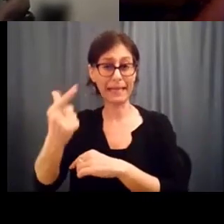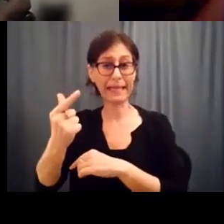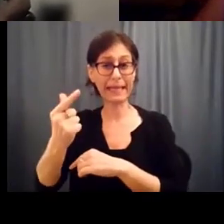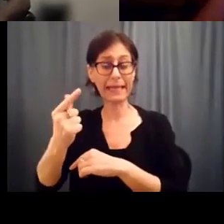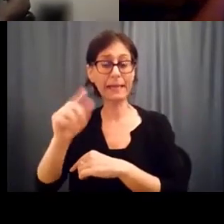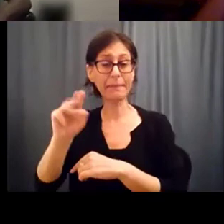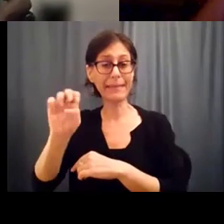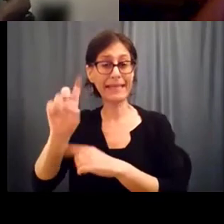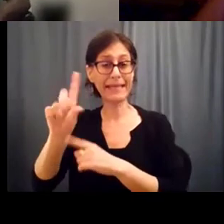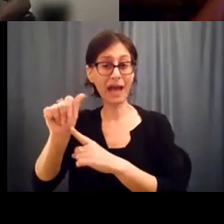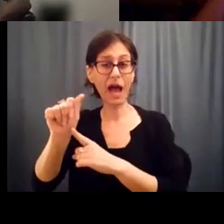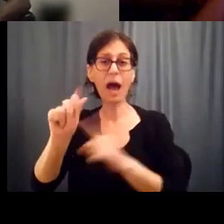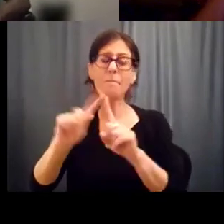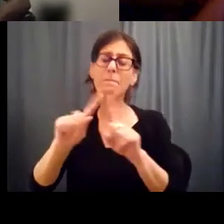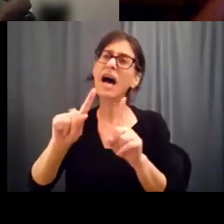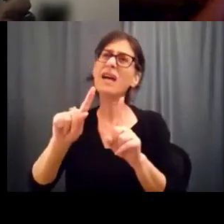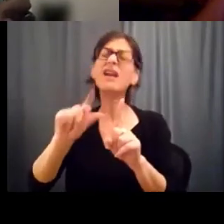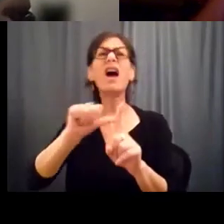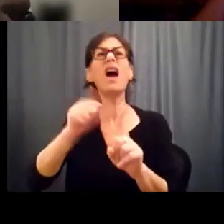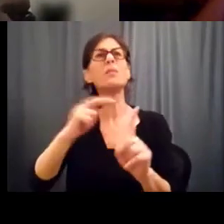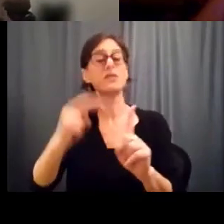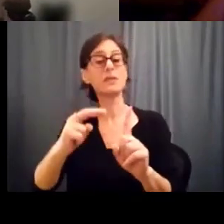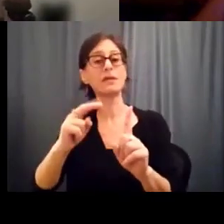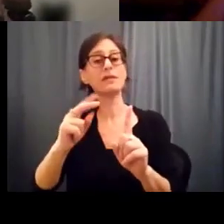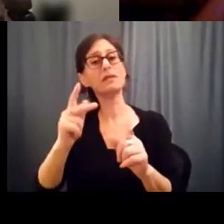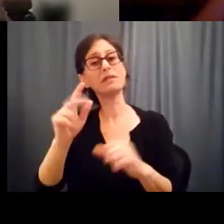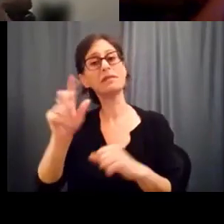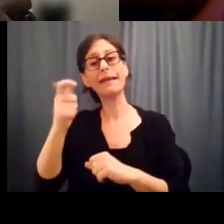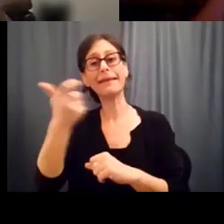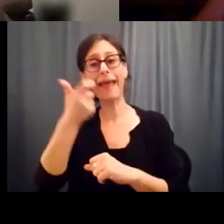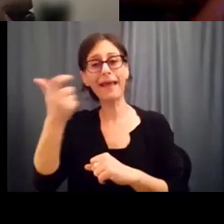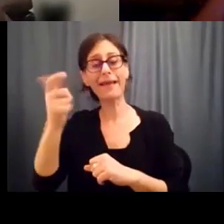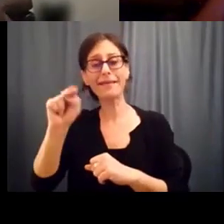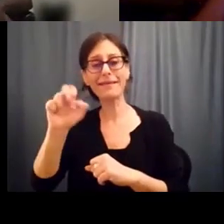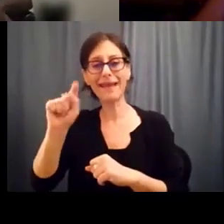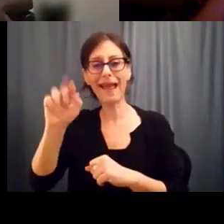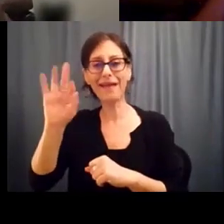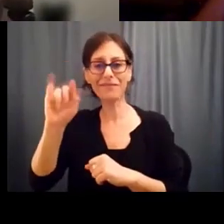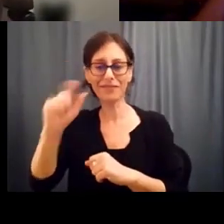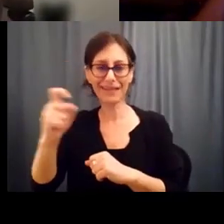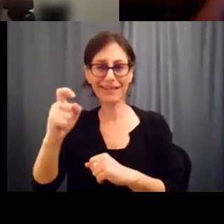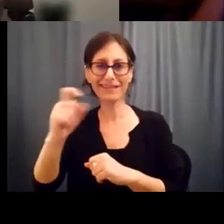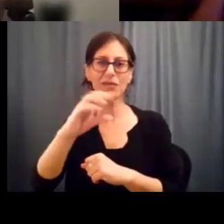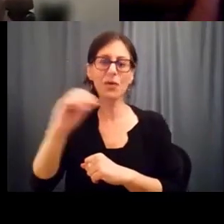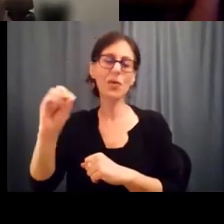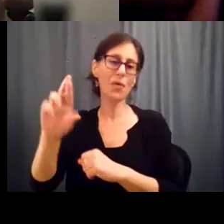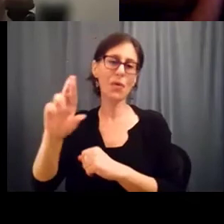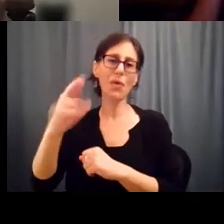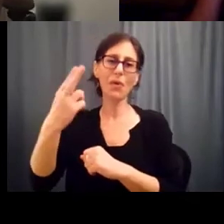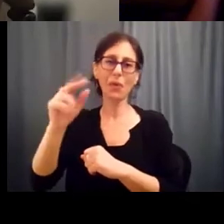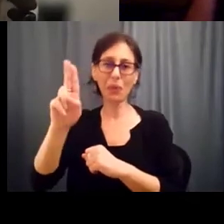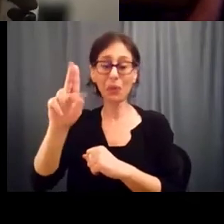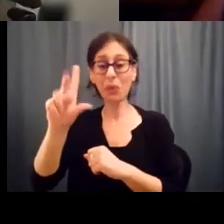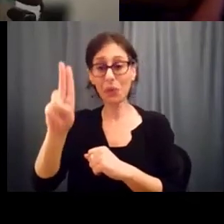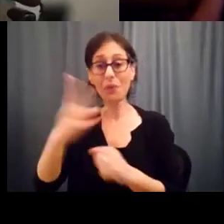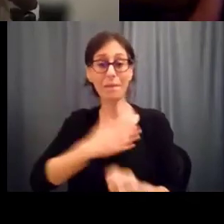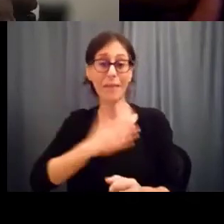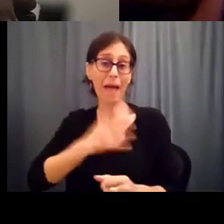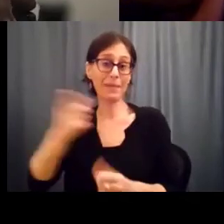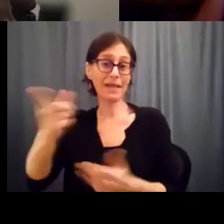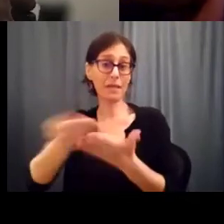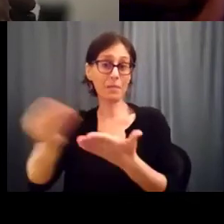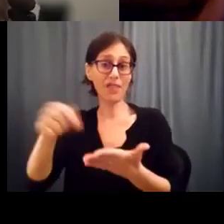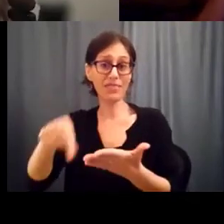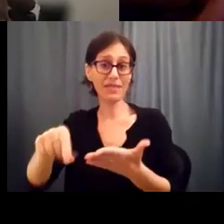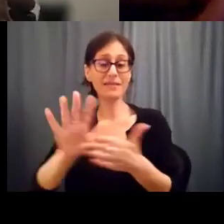hand, particularly Netflix and Hulu too, thanks for purchasing the film. But as far